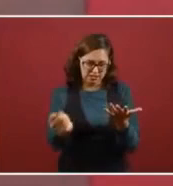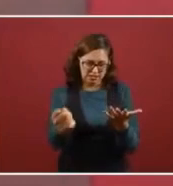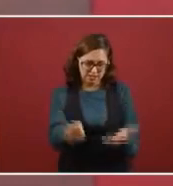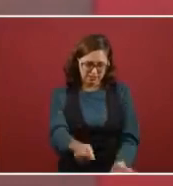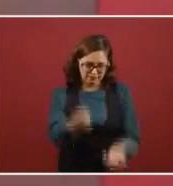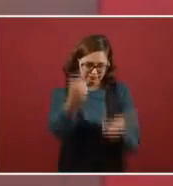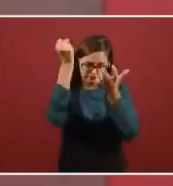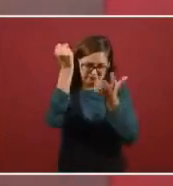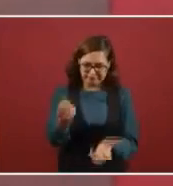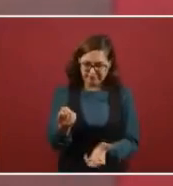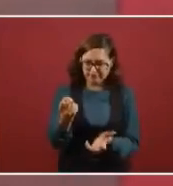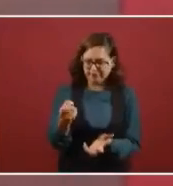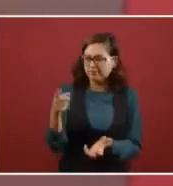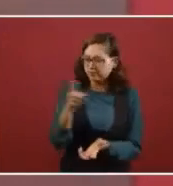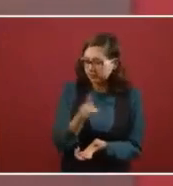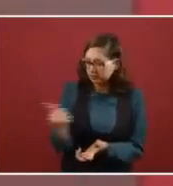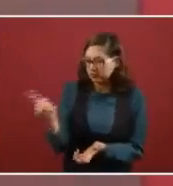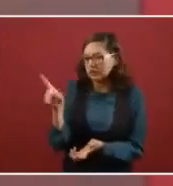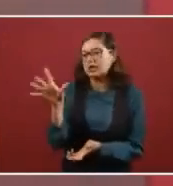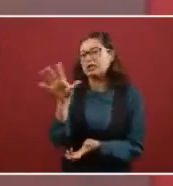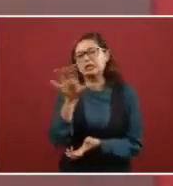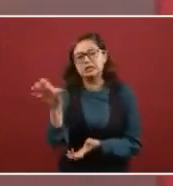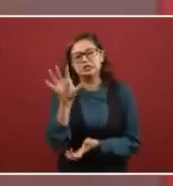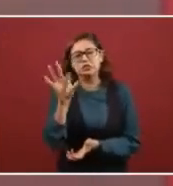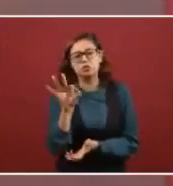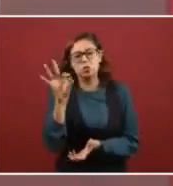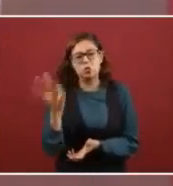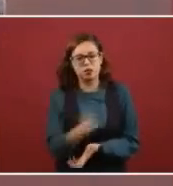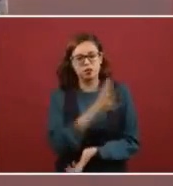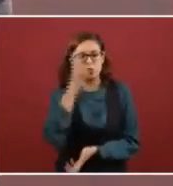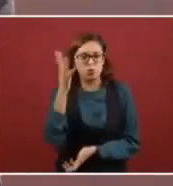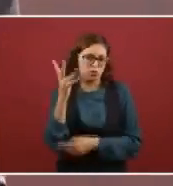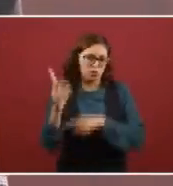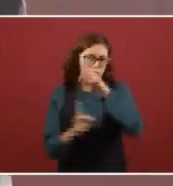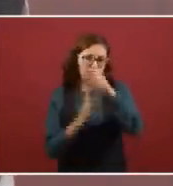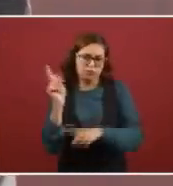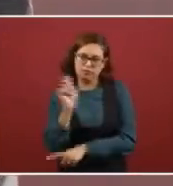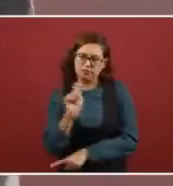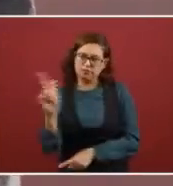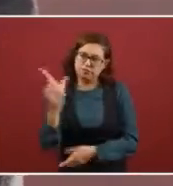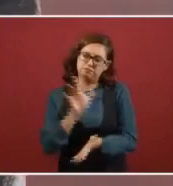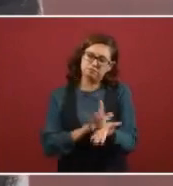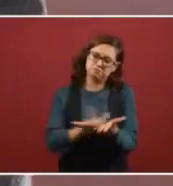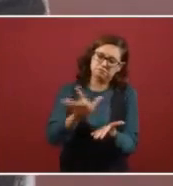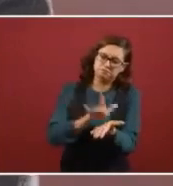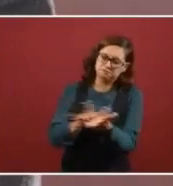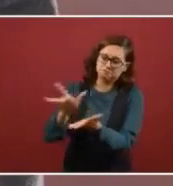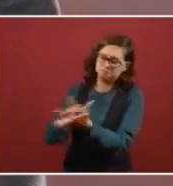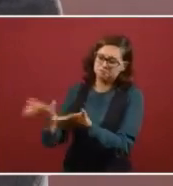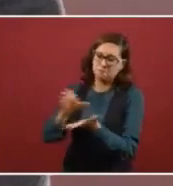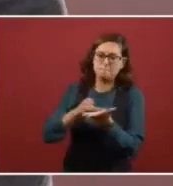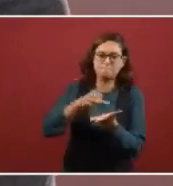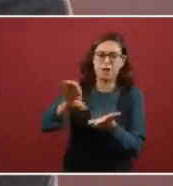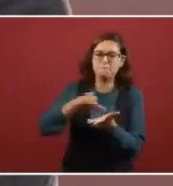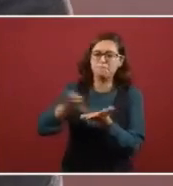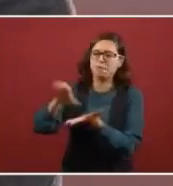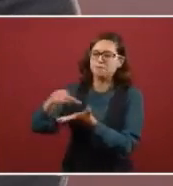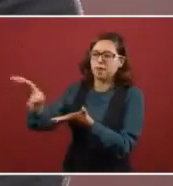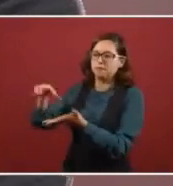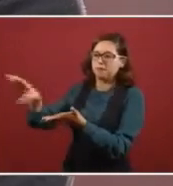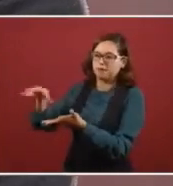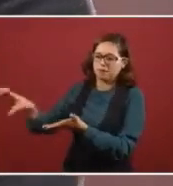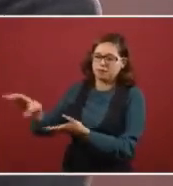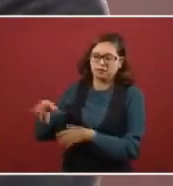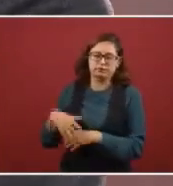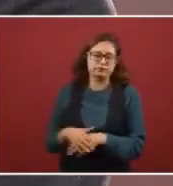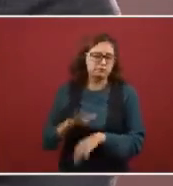a and with that we would support the 544 sports people. Eso es